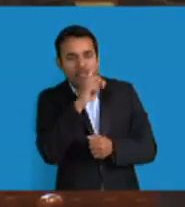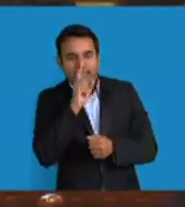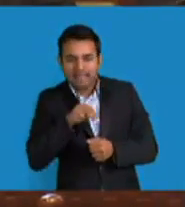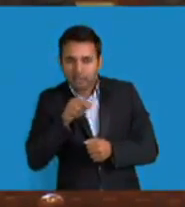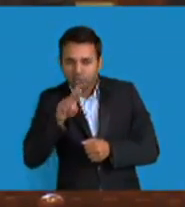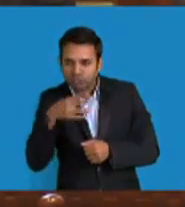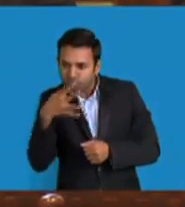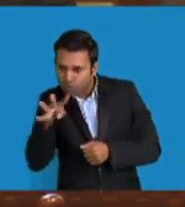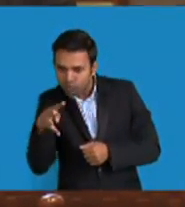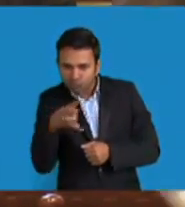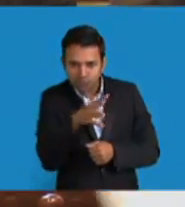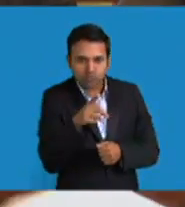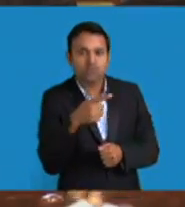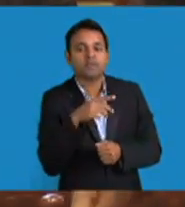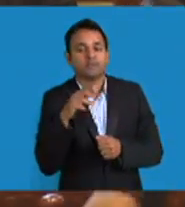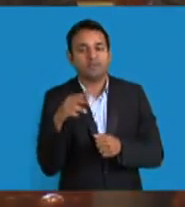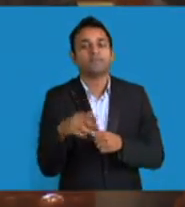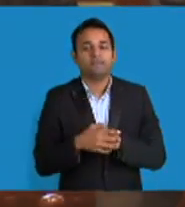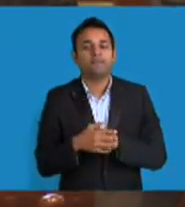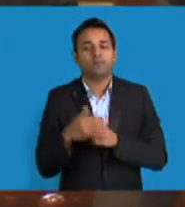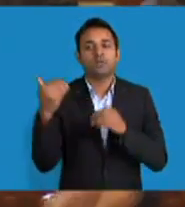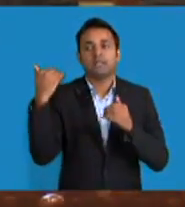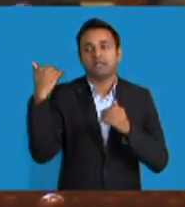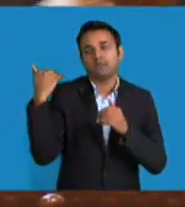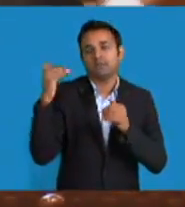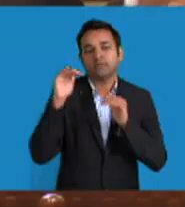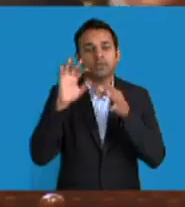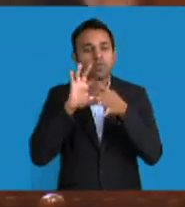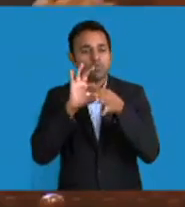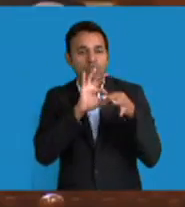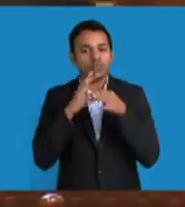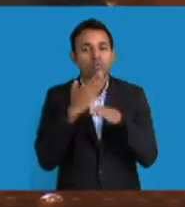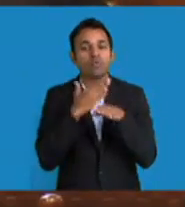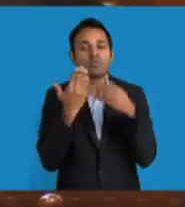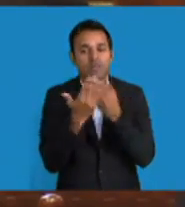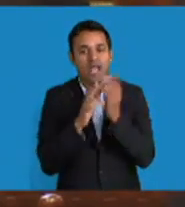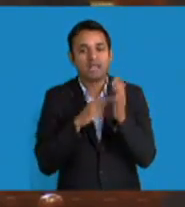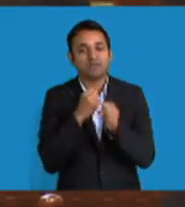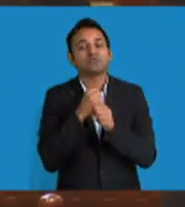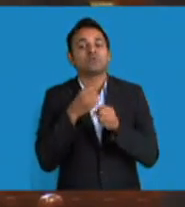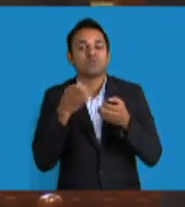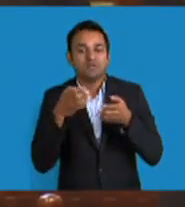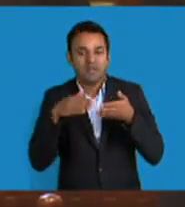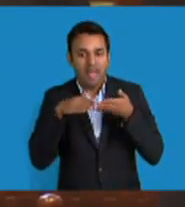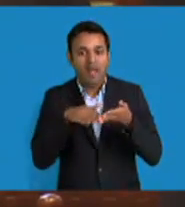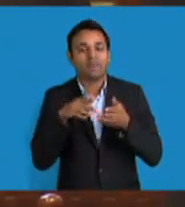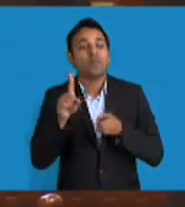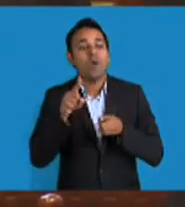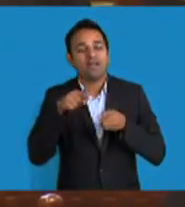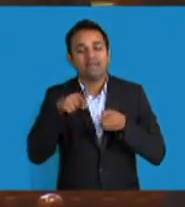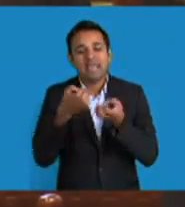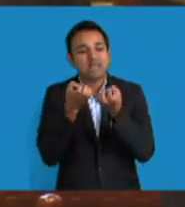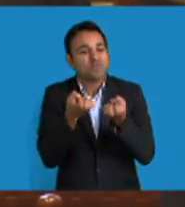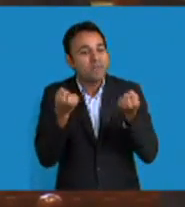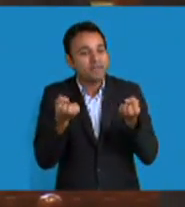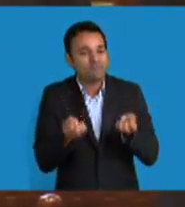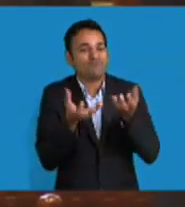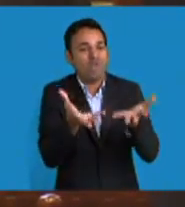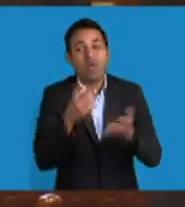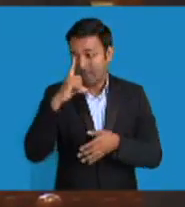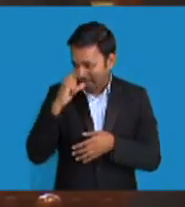recently contributed in grant aid equipment. Through their kind assistance, the